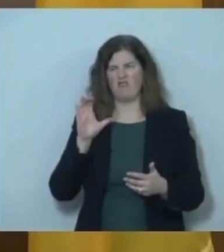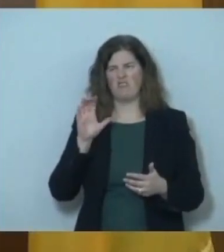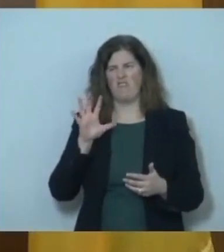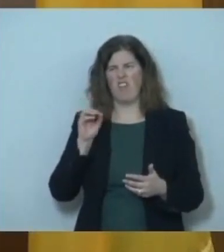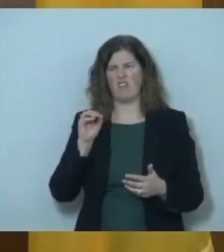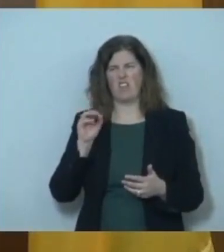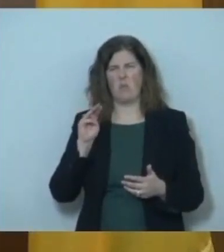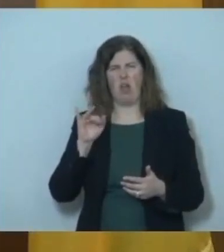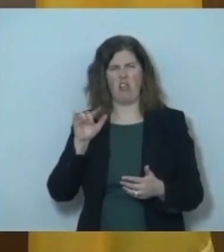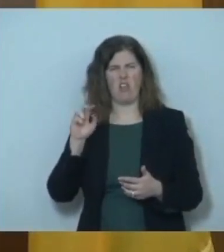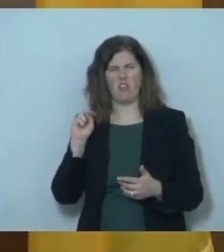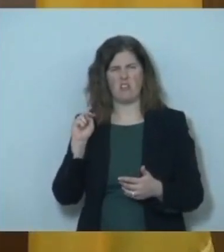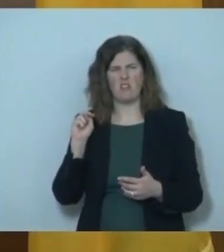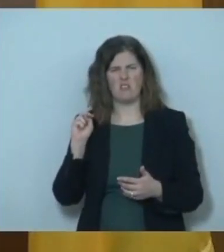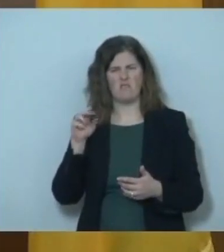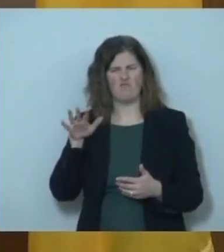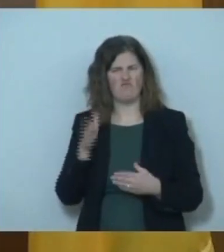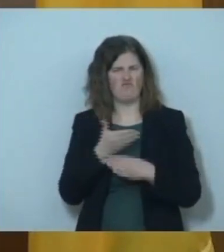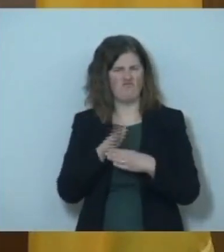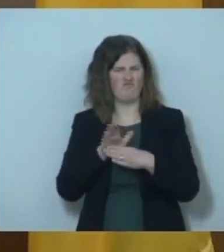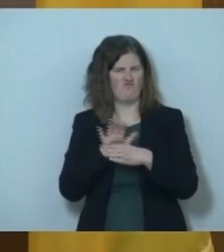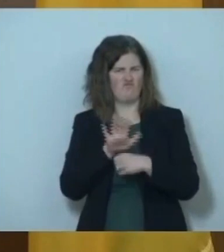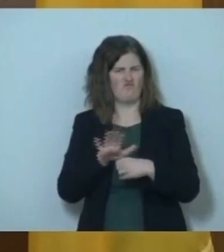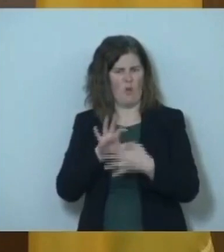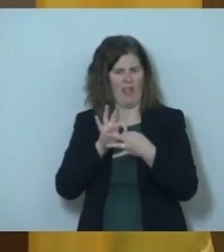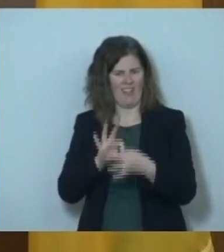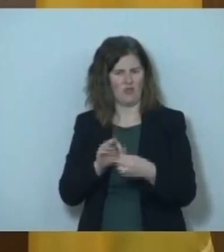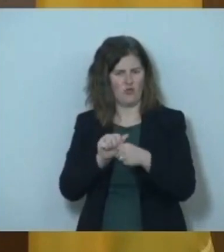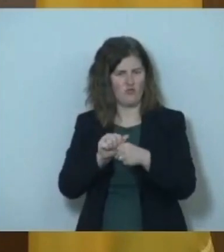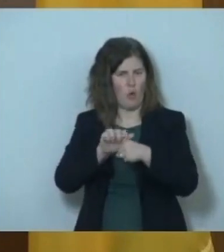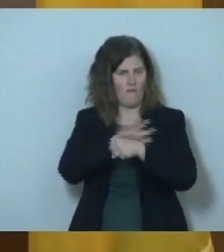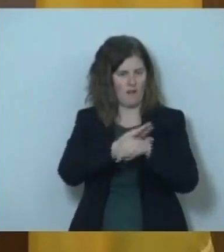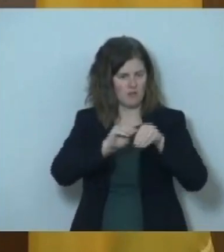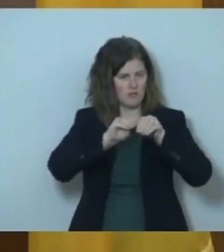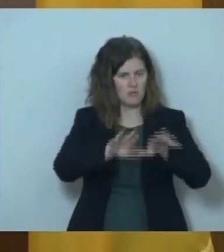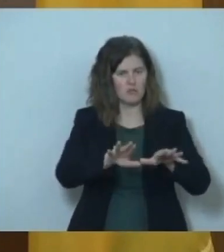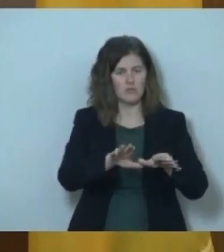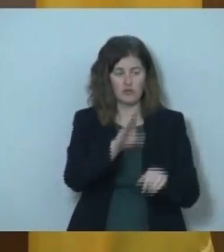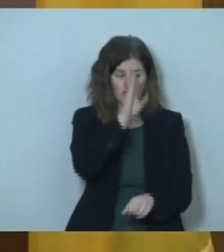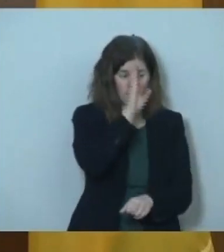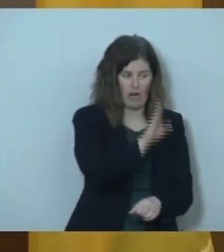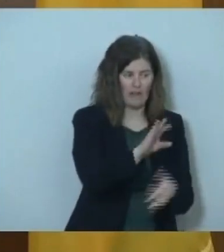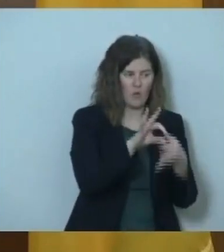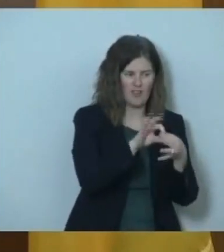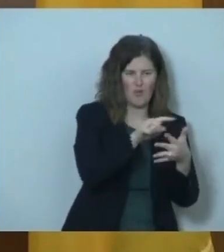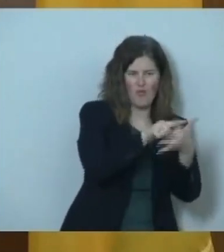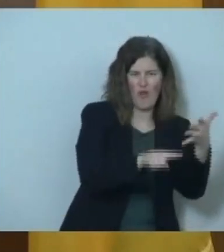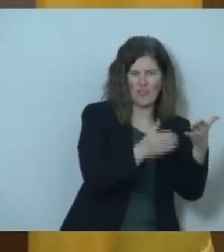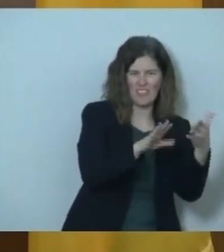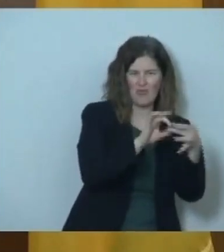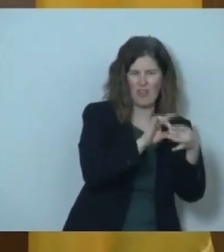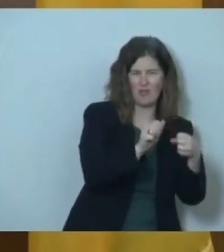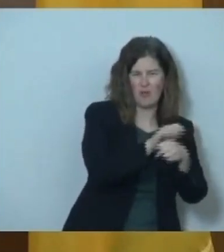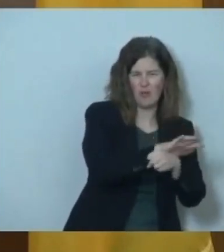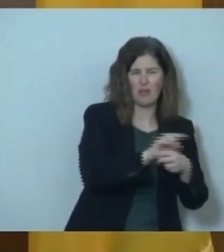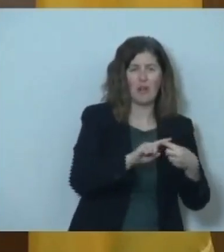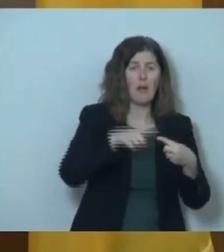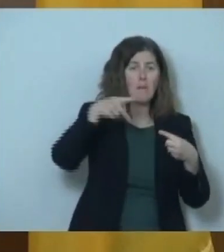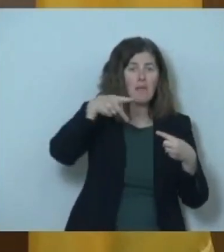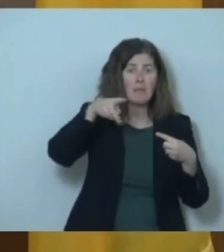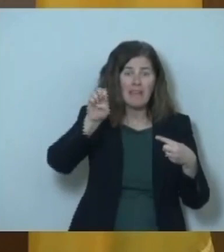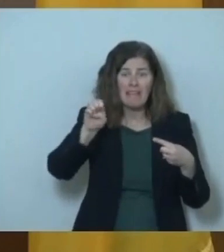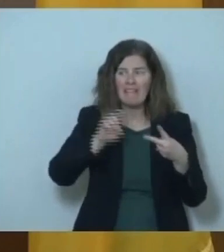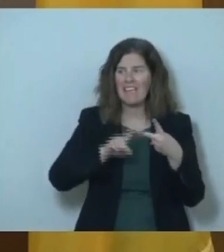$150 million in that range on COVID-related activities directly. Well, what does that mean? PPE and testing,